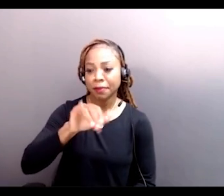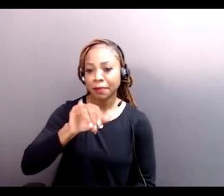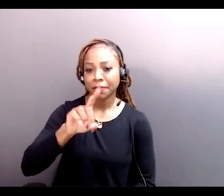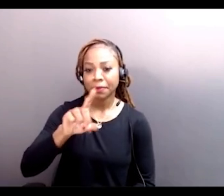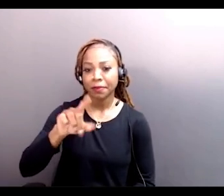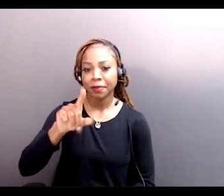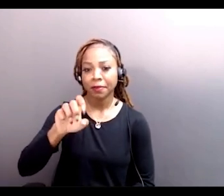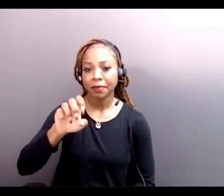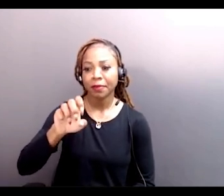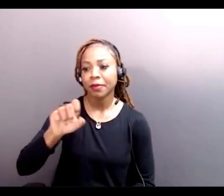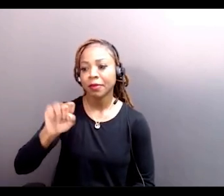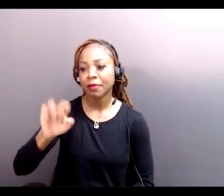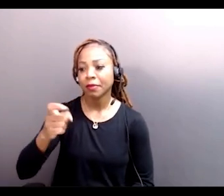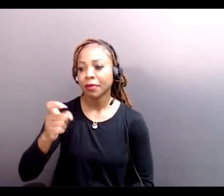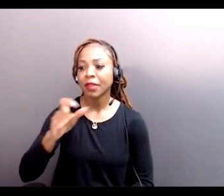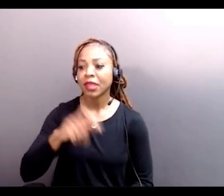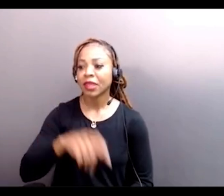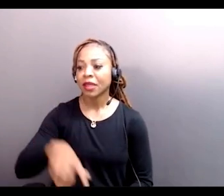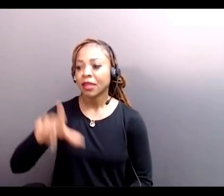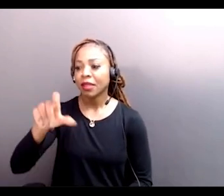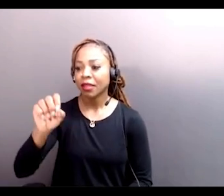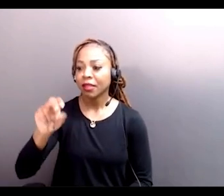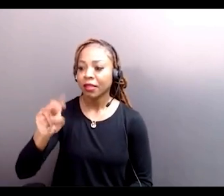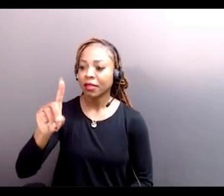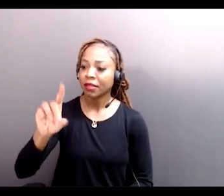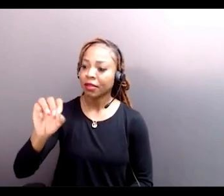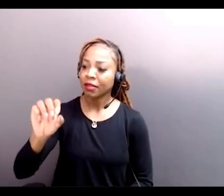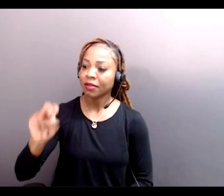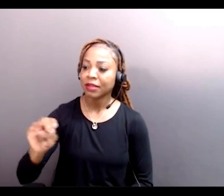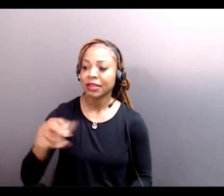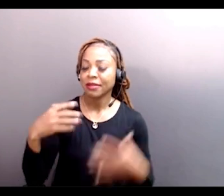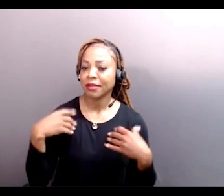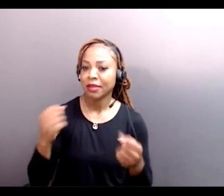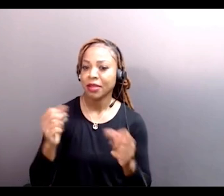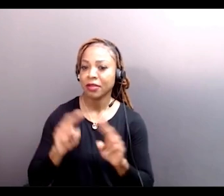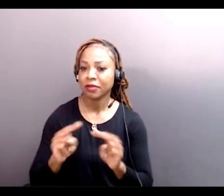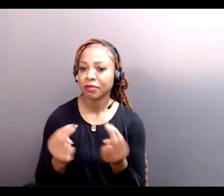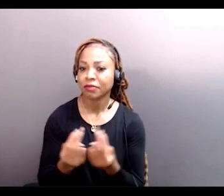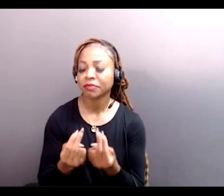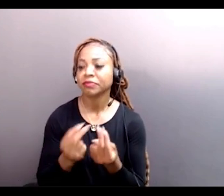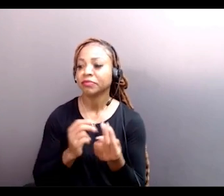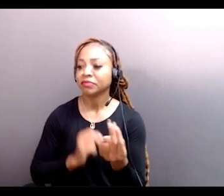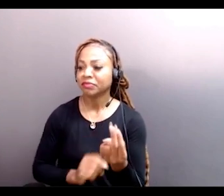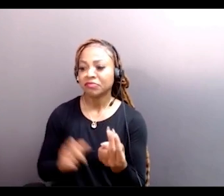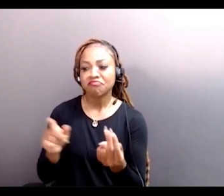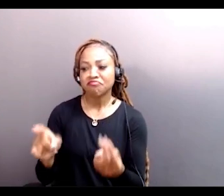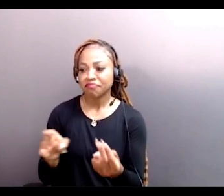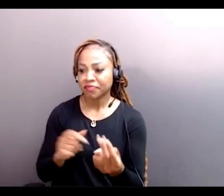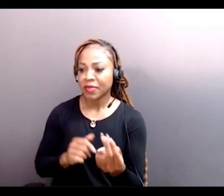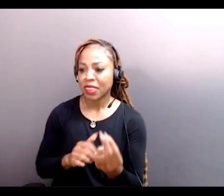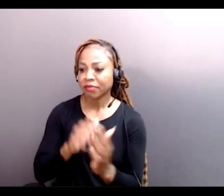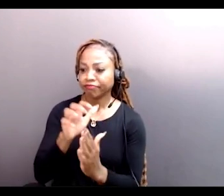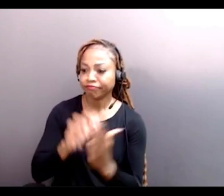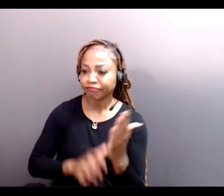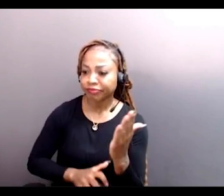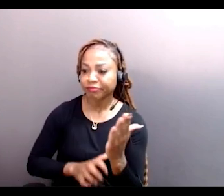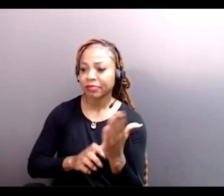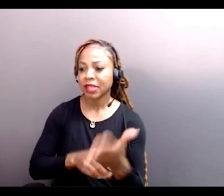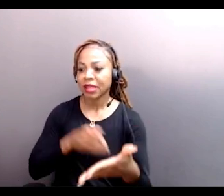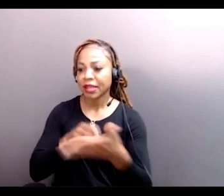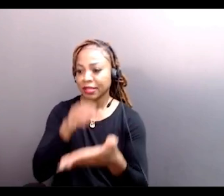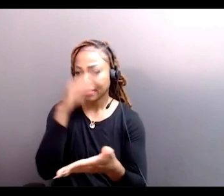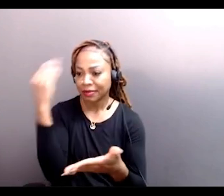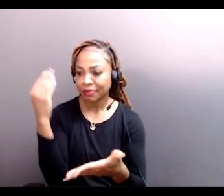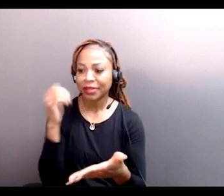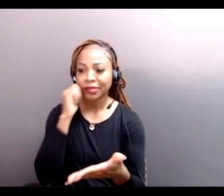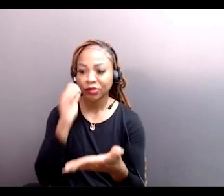has an action plan to address anti-Black racism. And you will see in the other slide